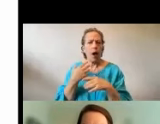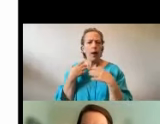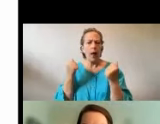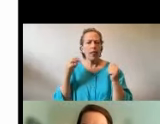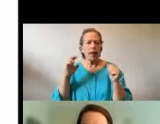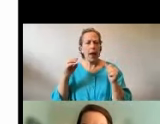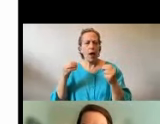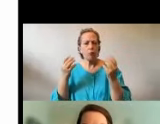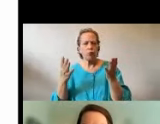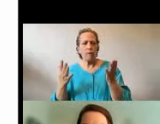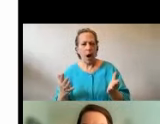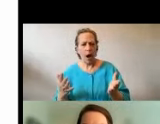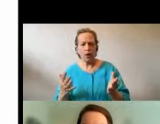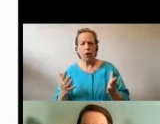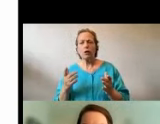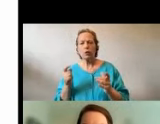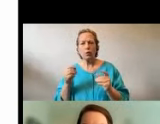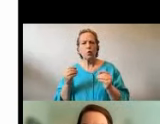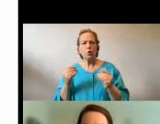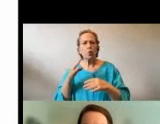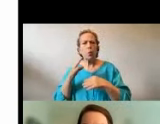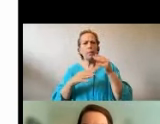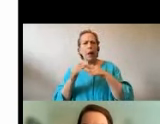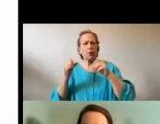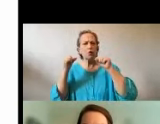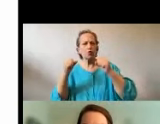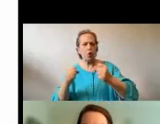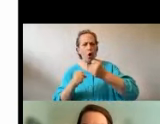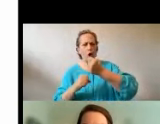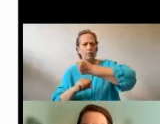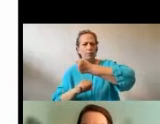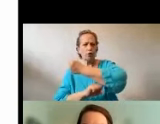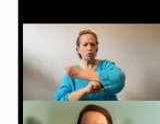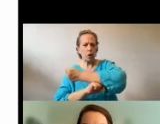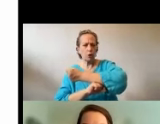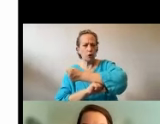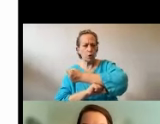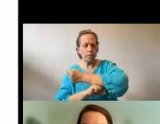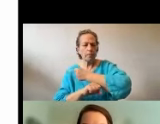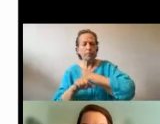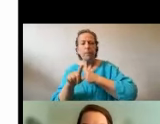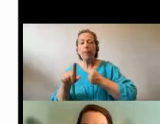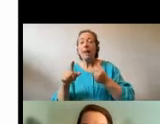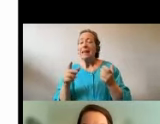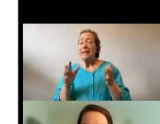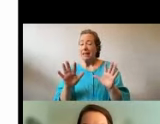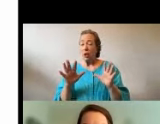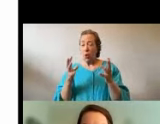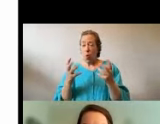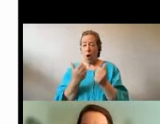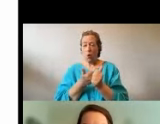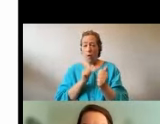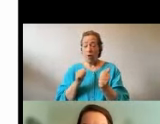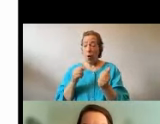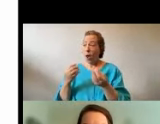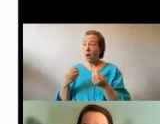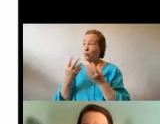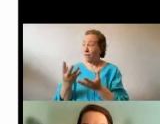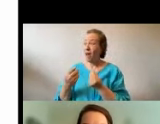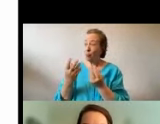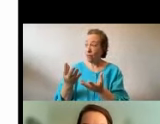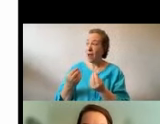sustainable, lasting infrastructure. Because you don't want to offer these services and then 2 years later or 3 years later, when